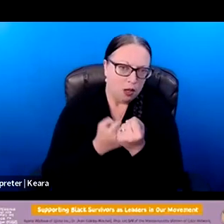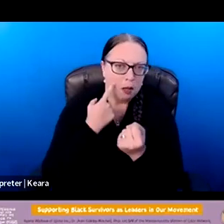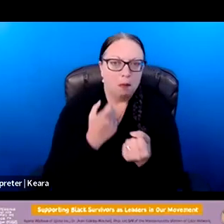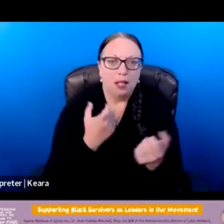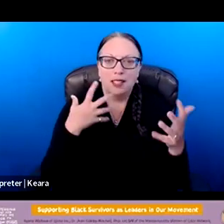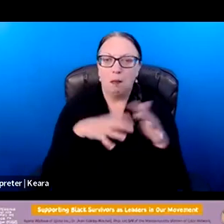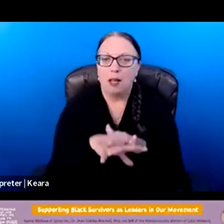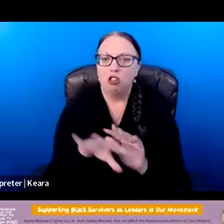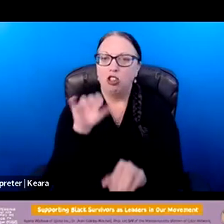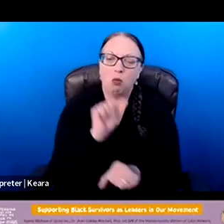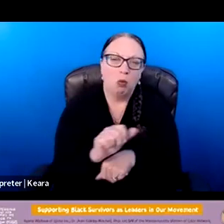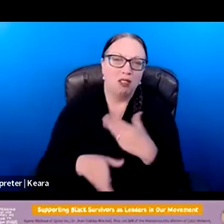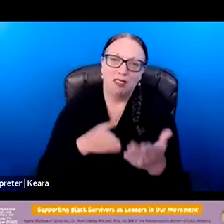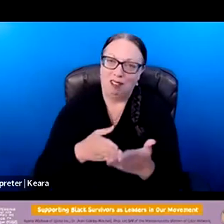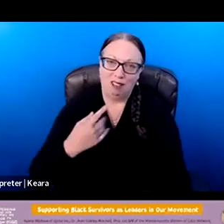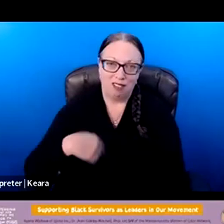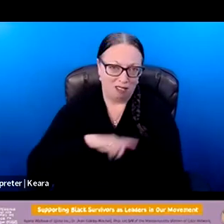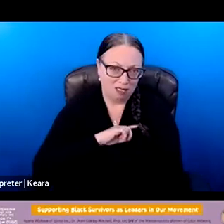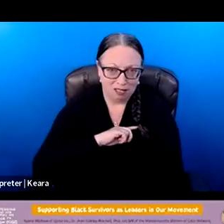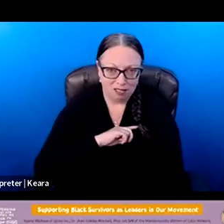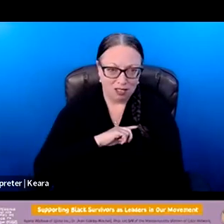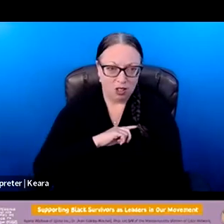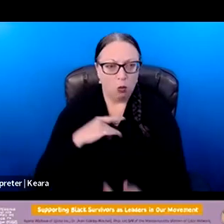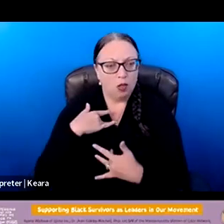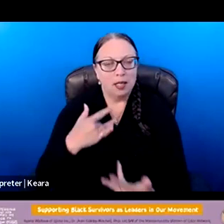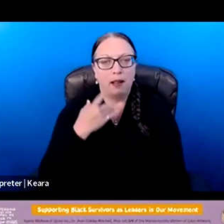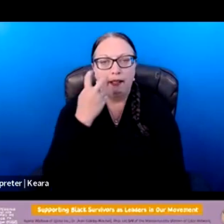against us. We are typically oral